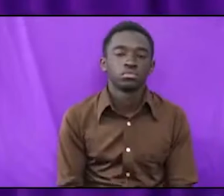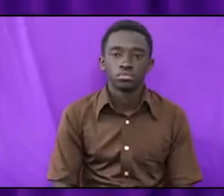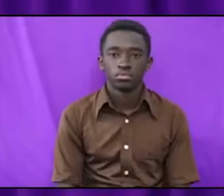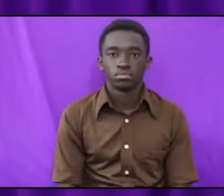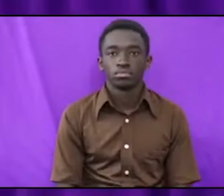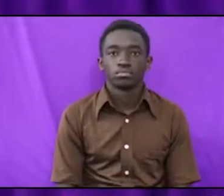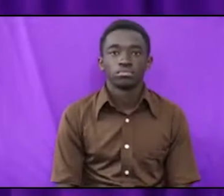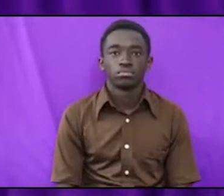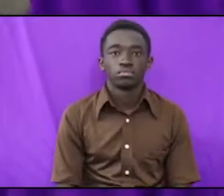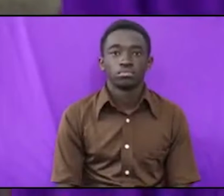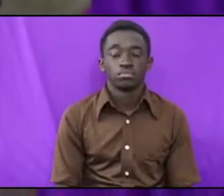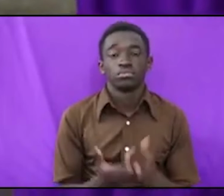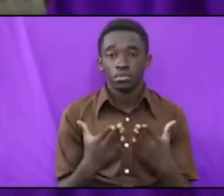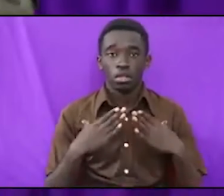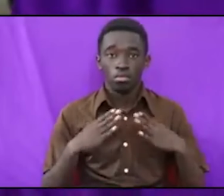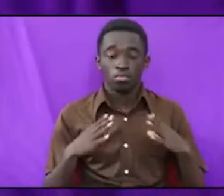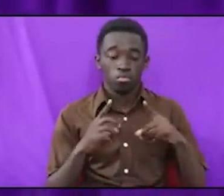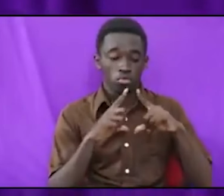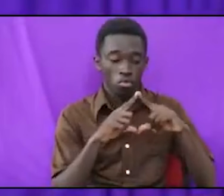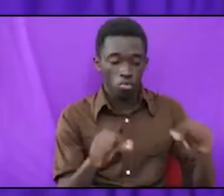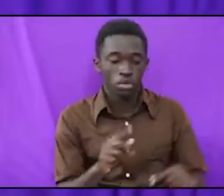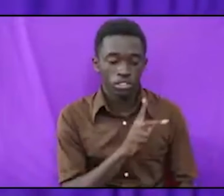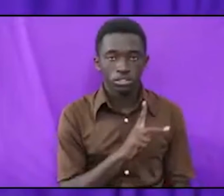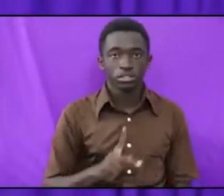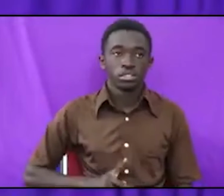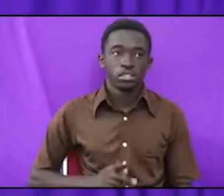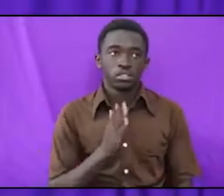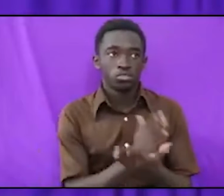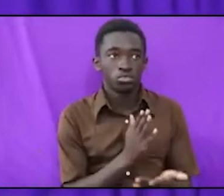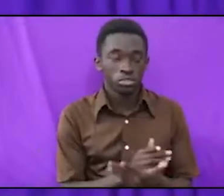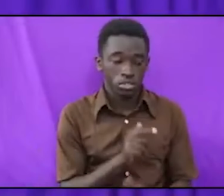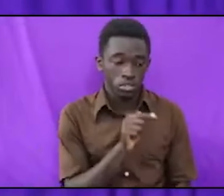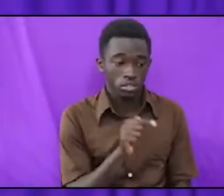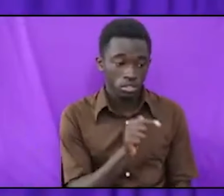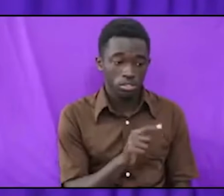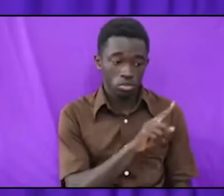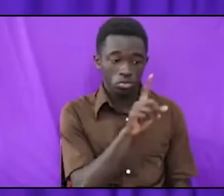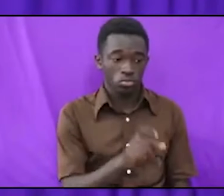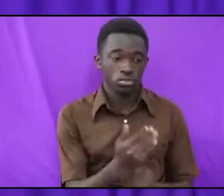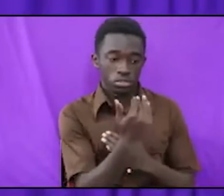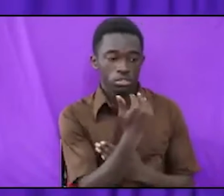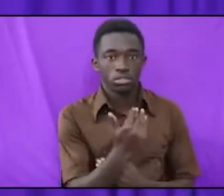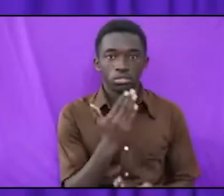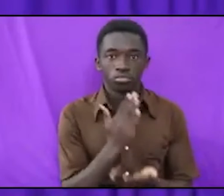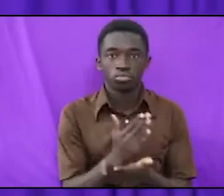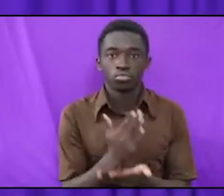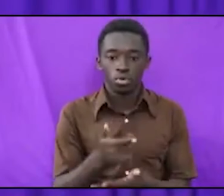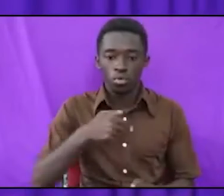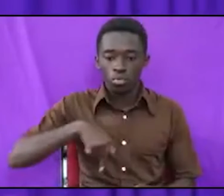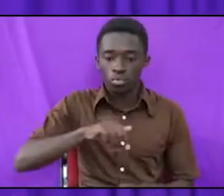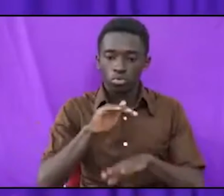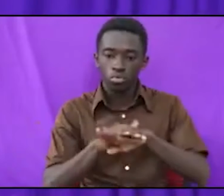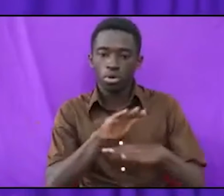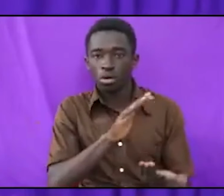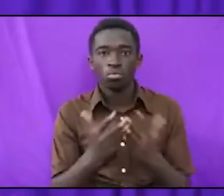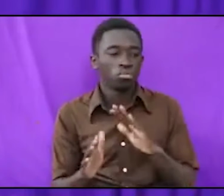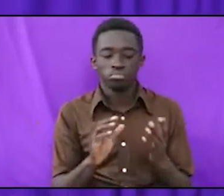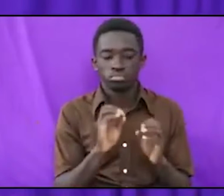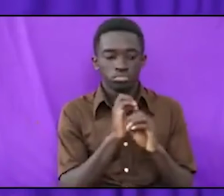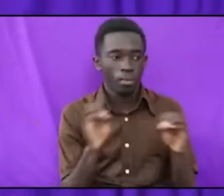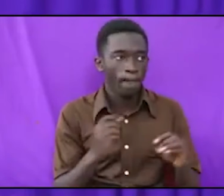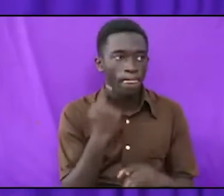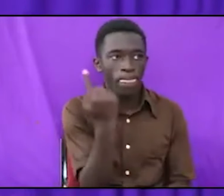Naambia mfalme, ile umeuliza, it doesn't matter how good we are. It's only the gods that